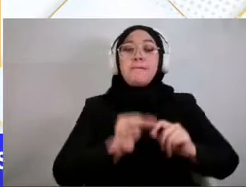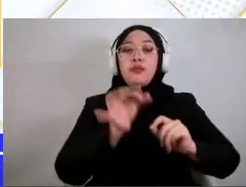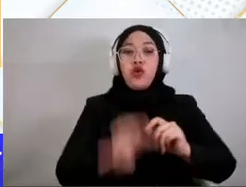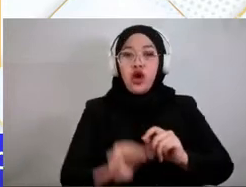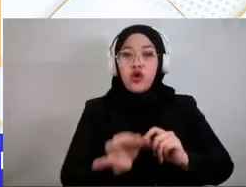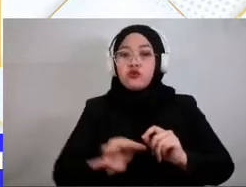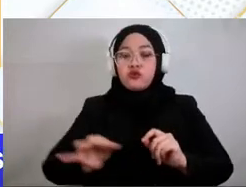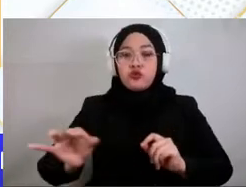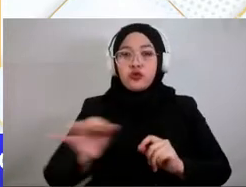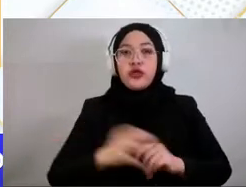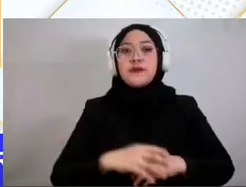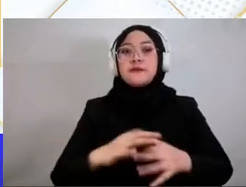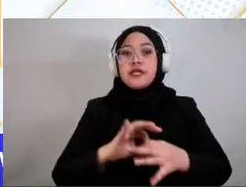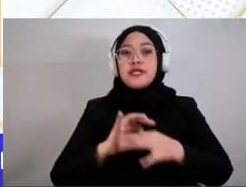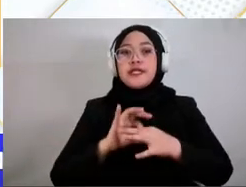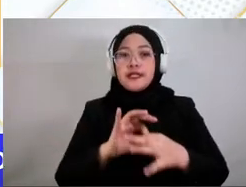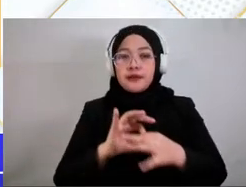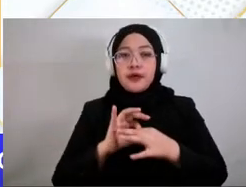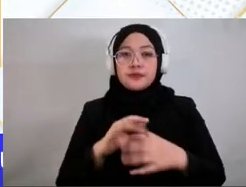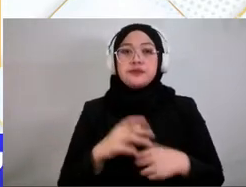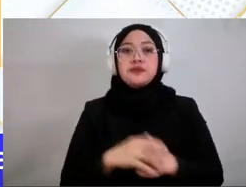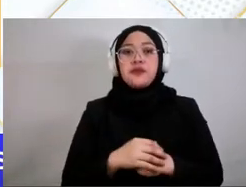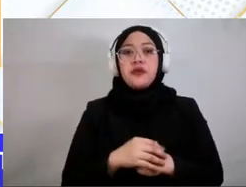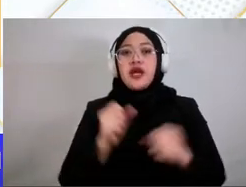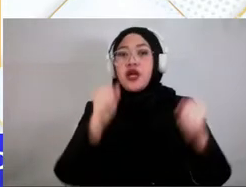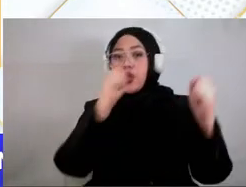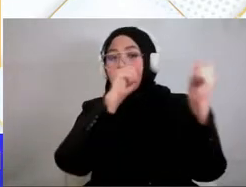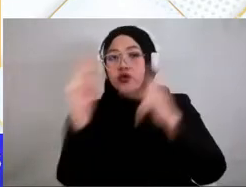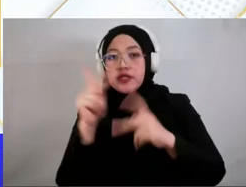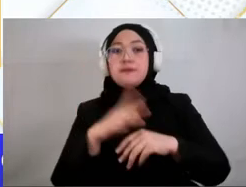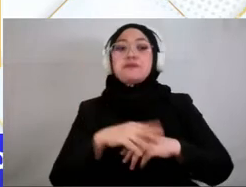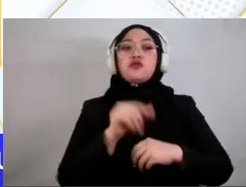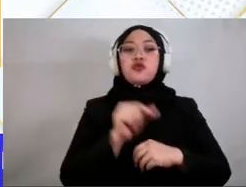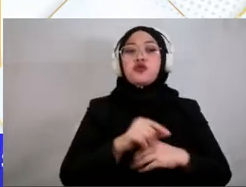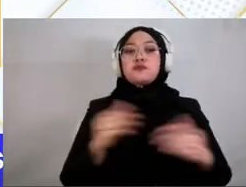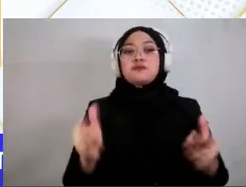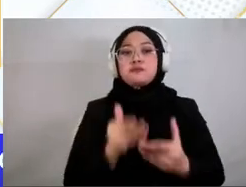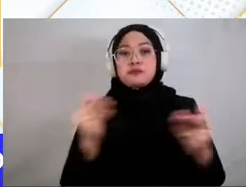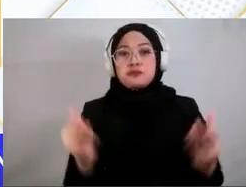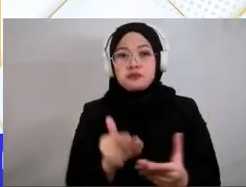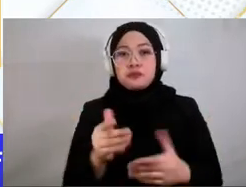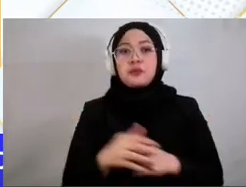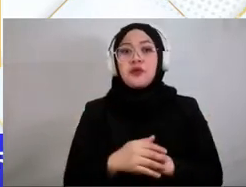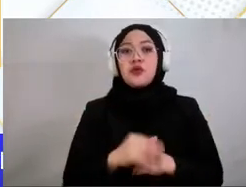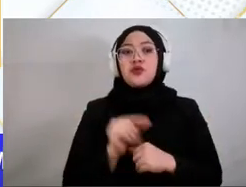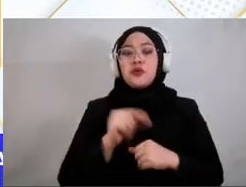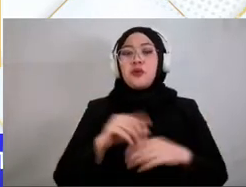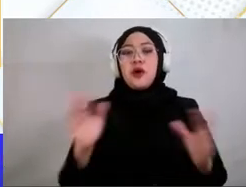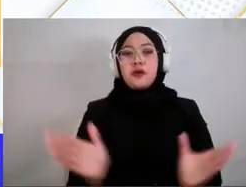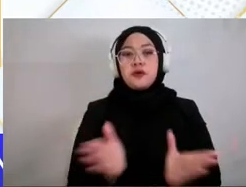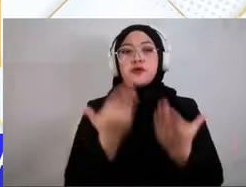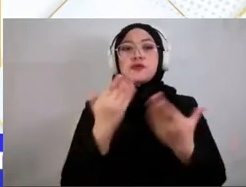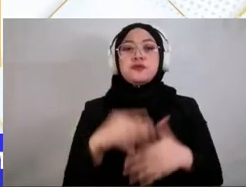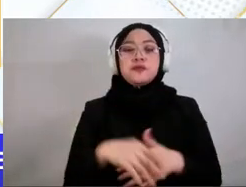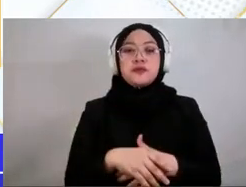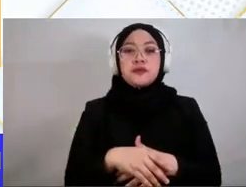need to replicate such a concept to the wider region when such need arises. Sixth,